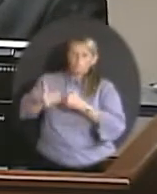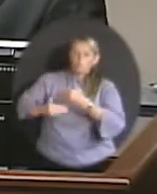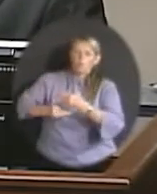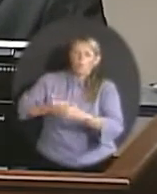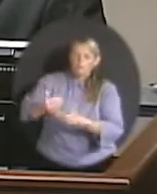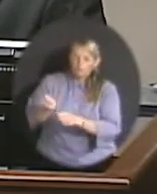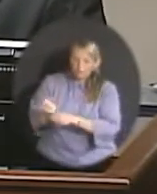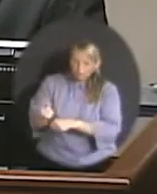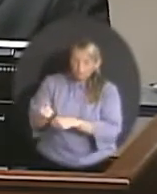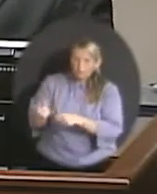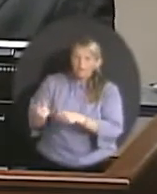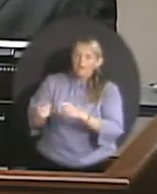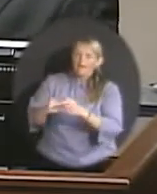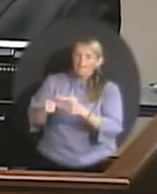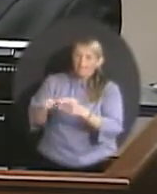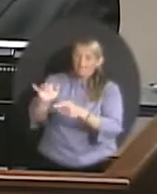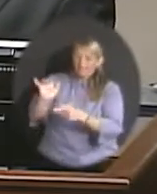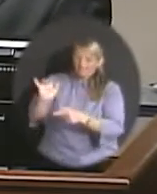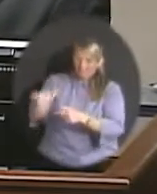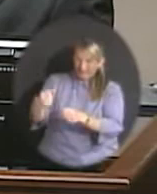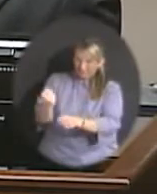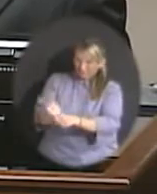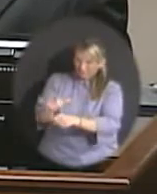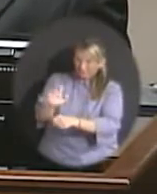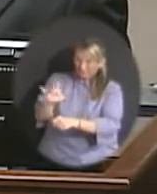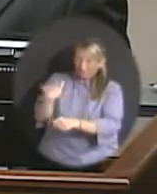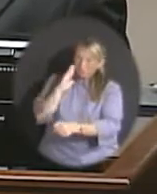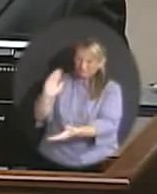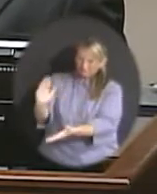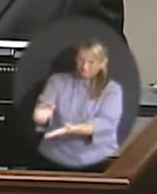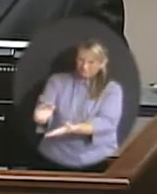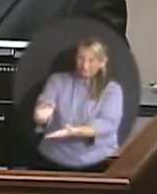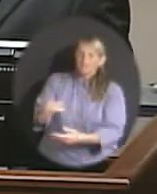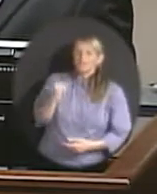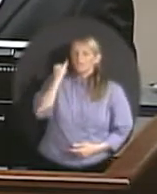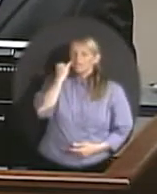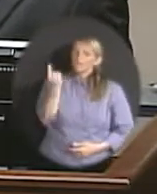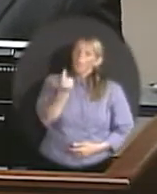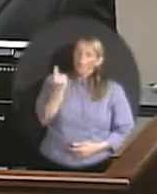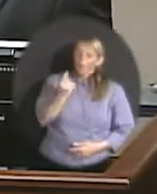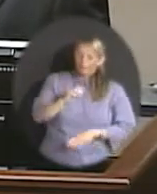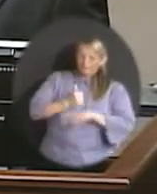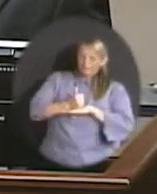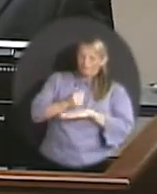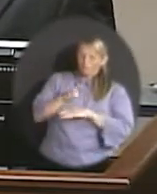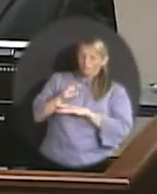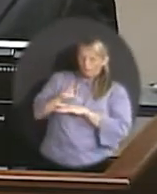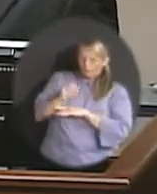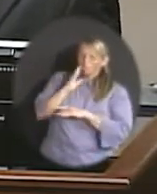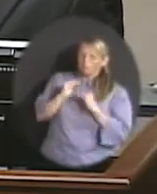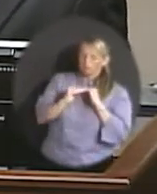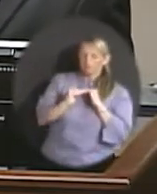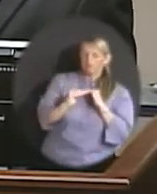and decreases that year's levy. So if you're always setting at 450, it really kind of is flat. There isn't any ups and downs.